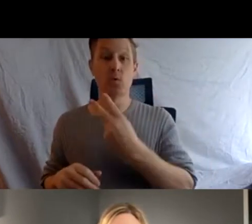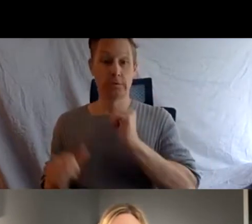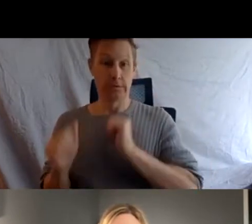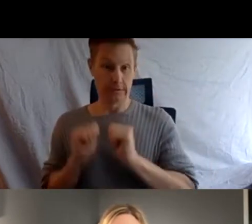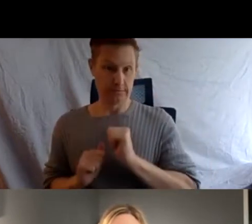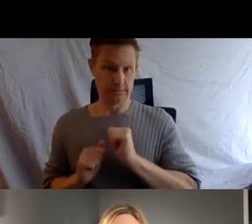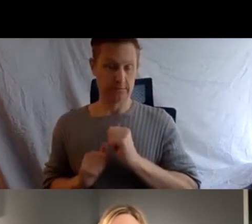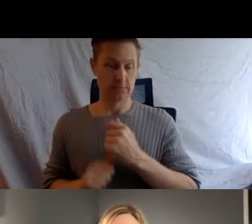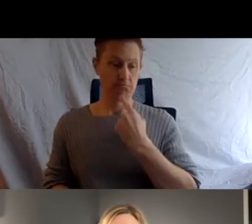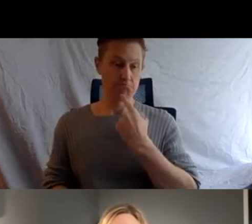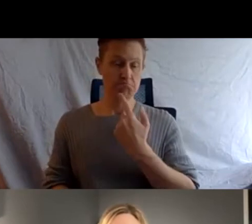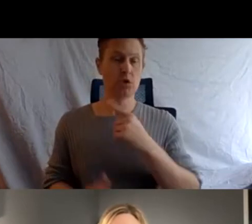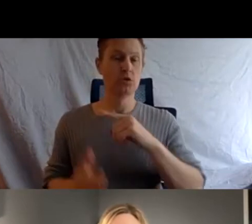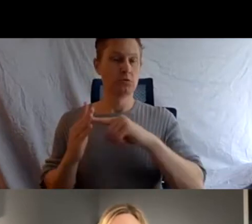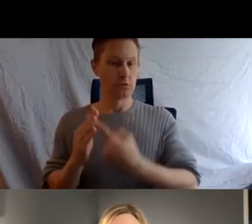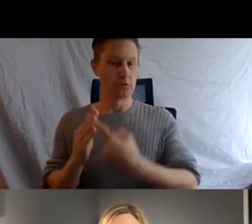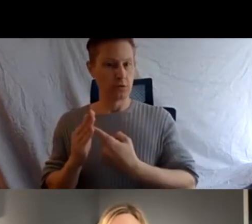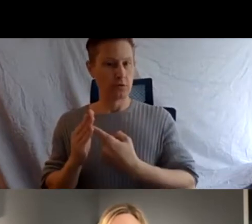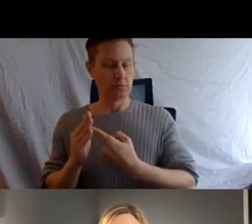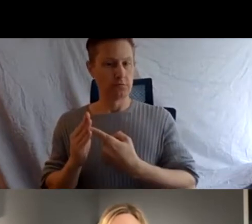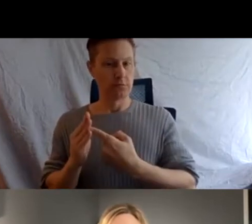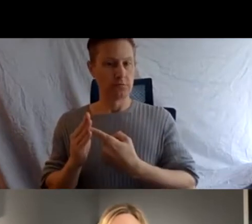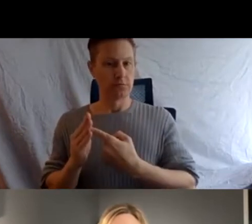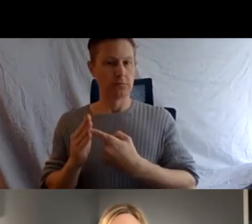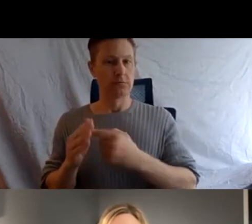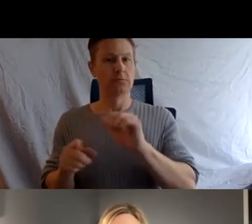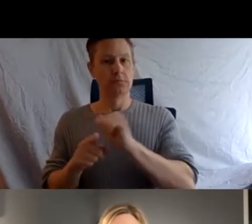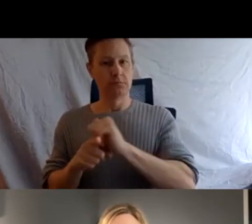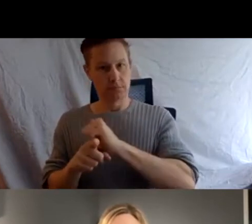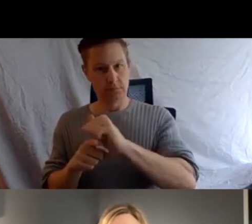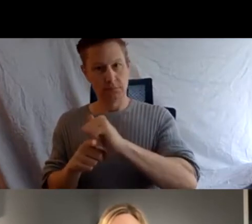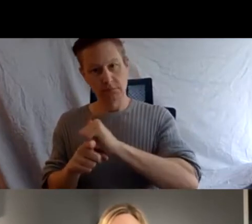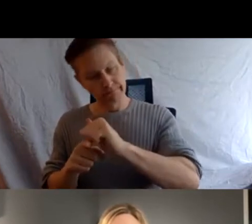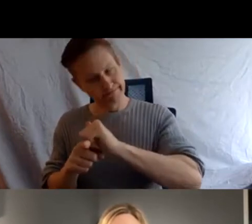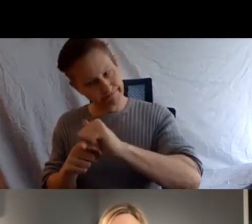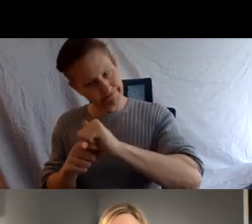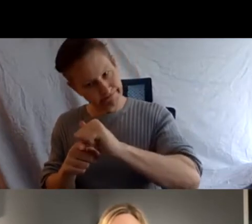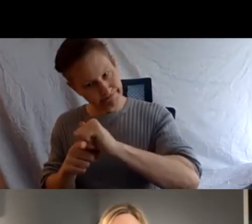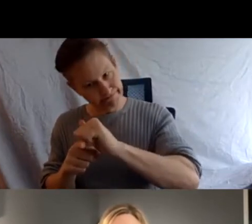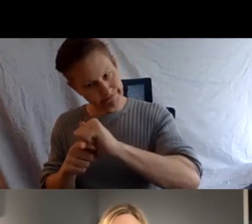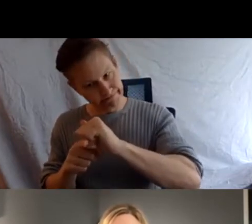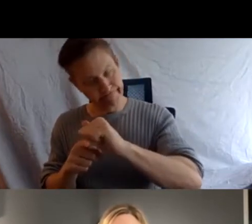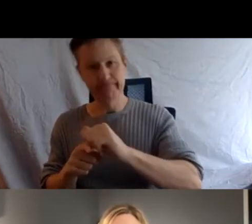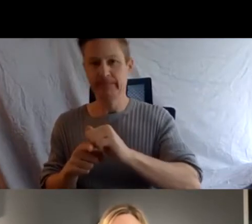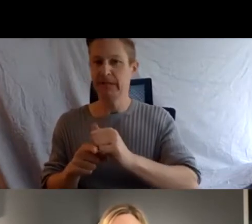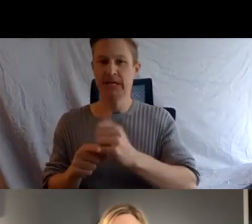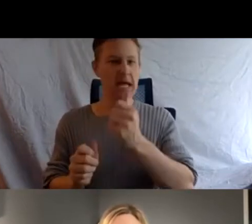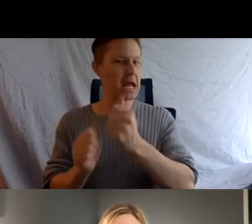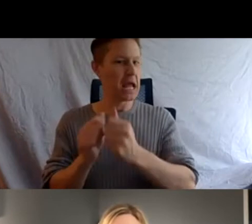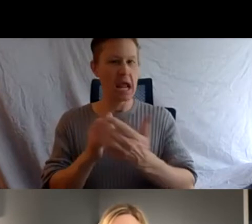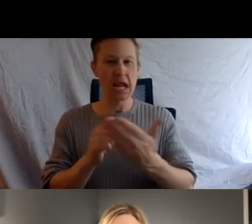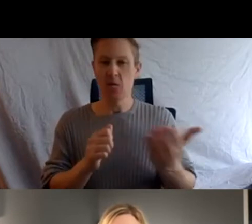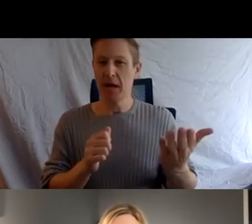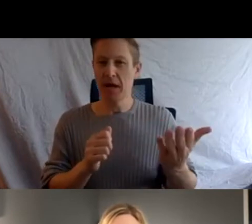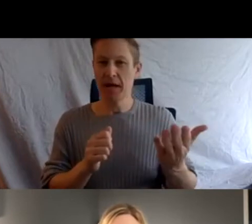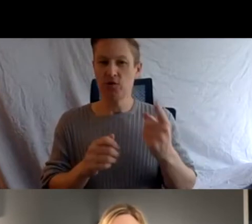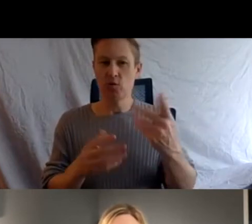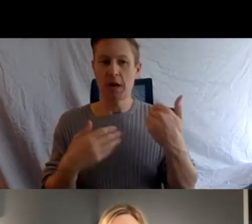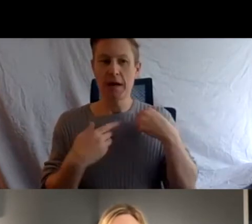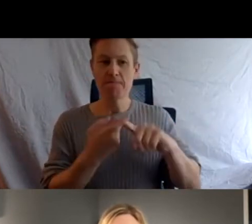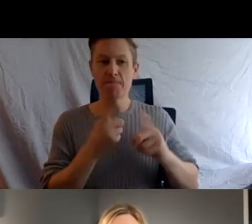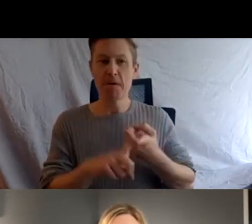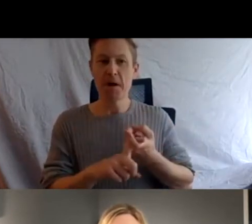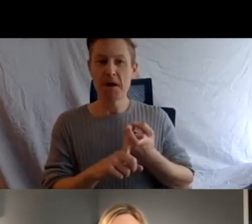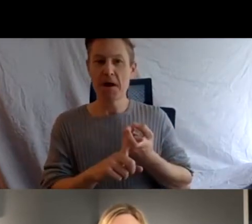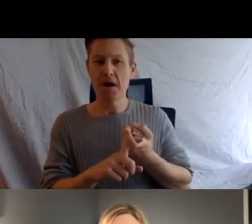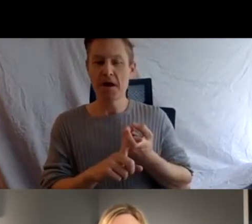say, start off by practicing. I think practicing in any little way you can. Maybe you have a friend who's